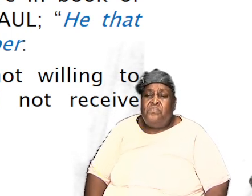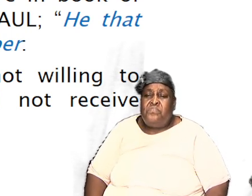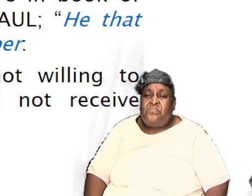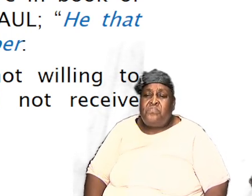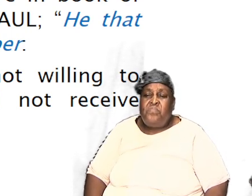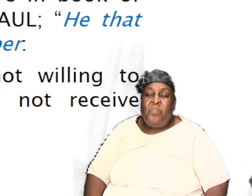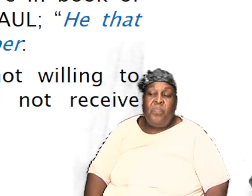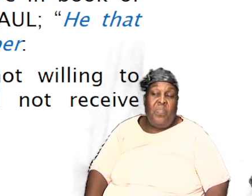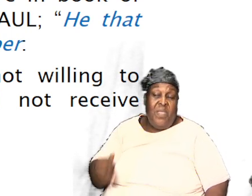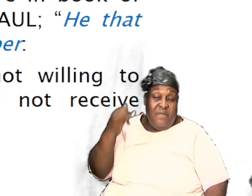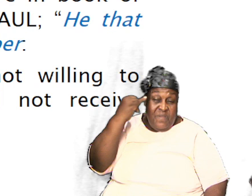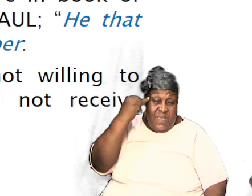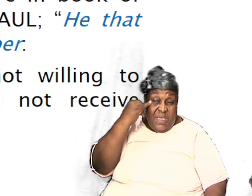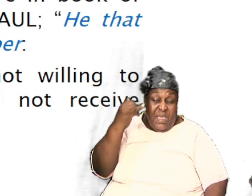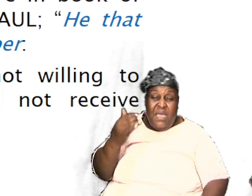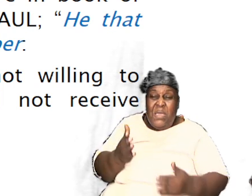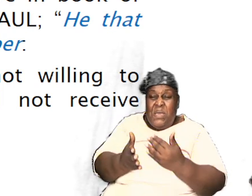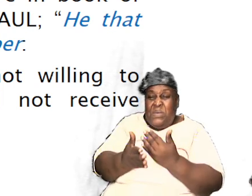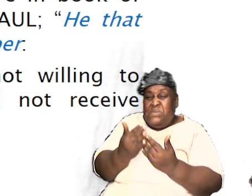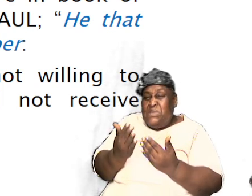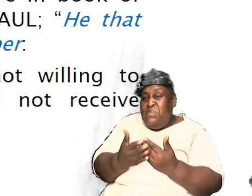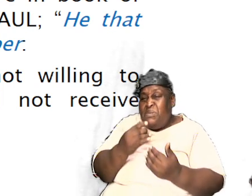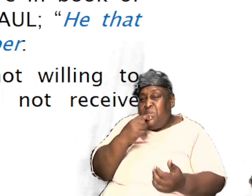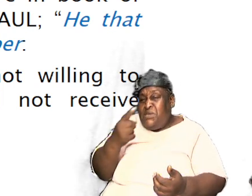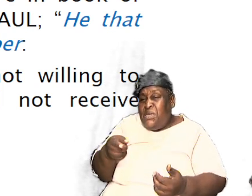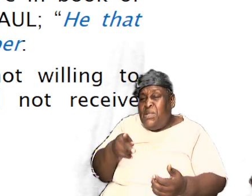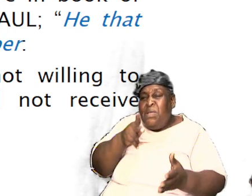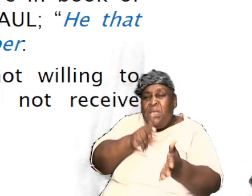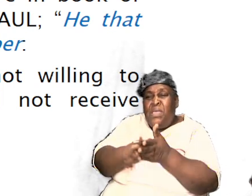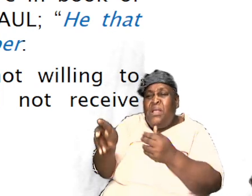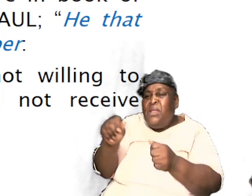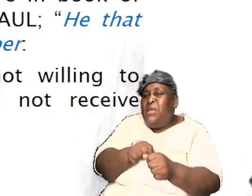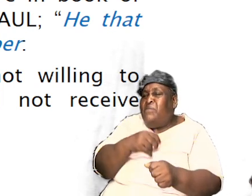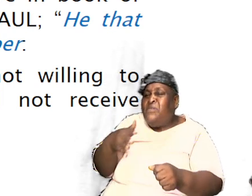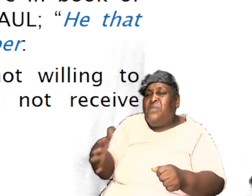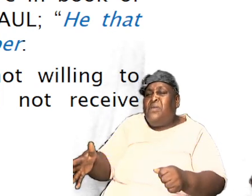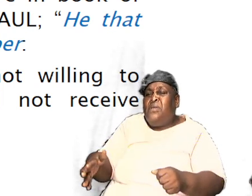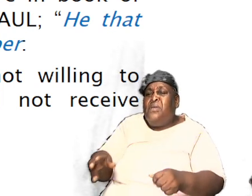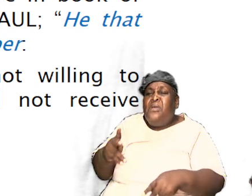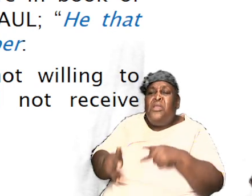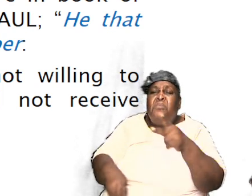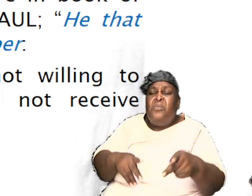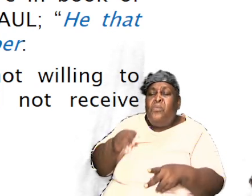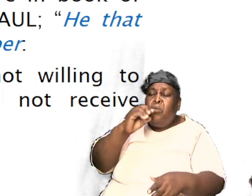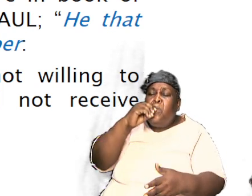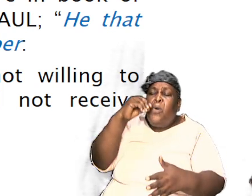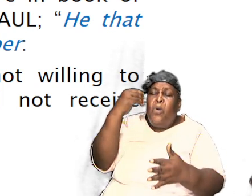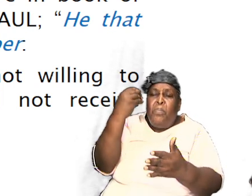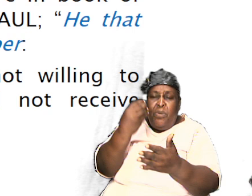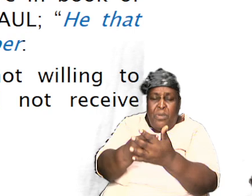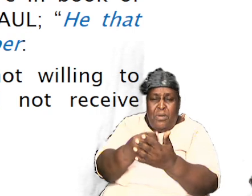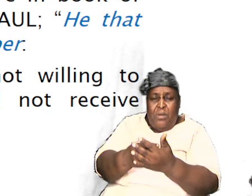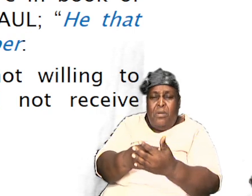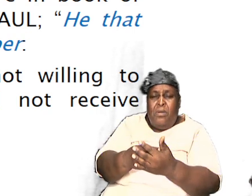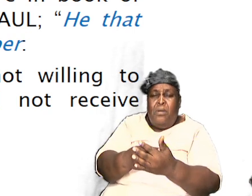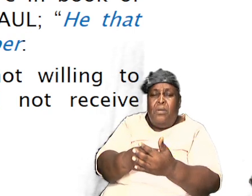So if the king had seen that they killed everything, the people would have obeyed his voice.